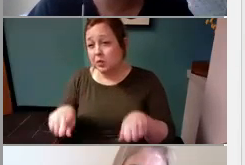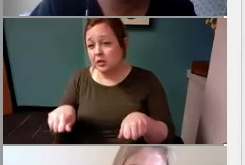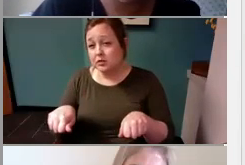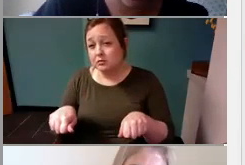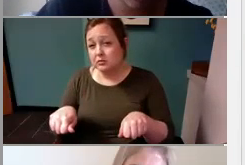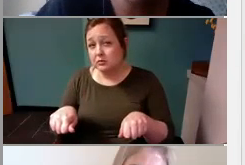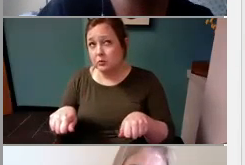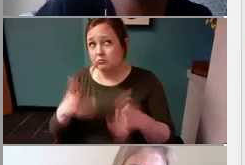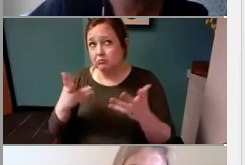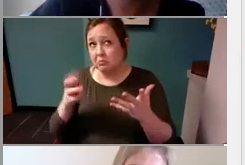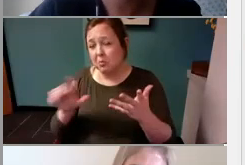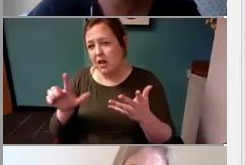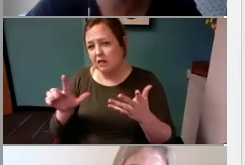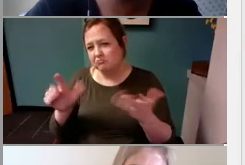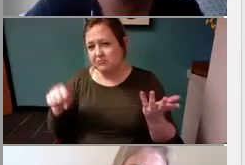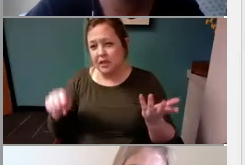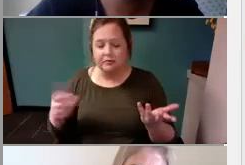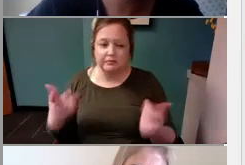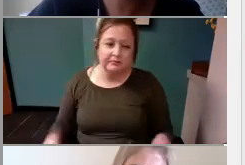well, you're right.